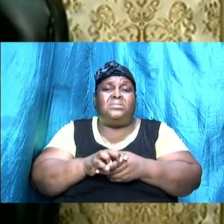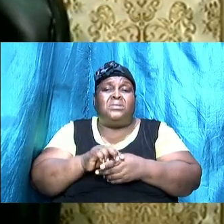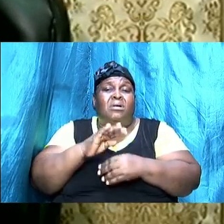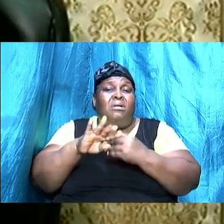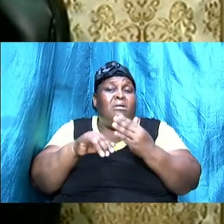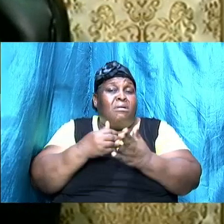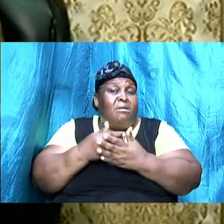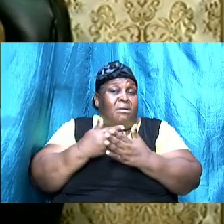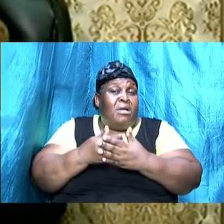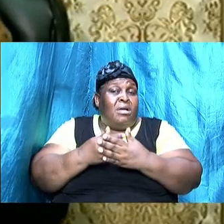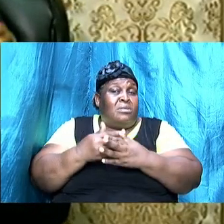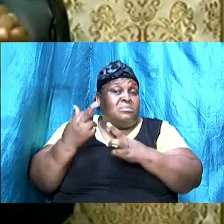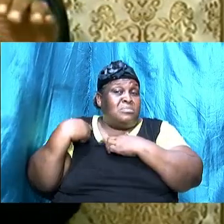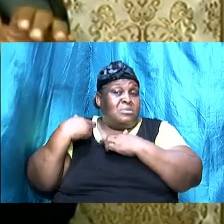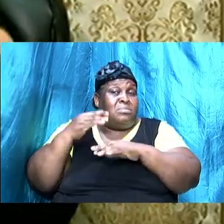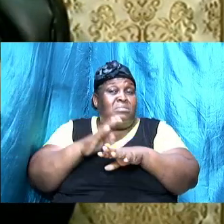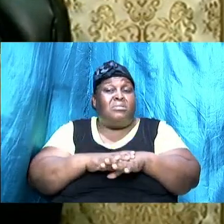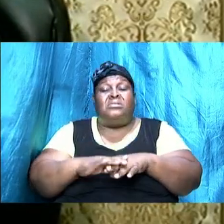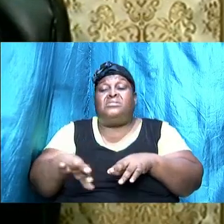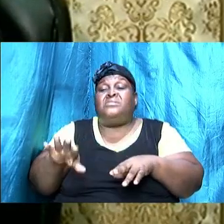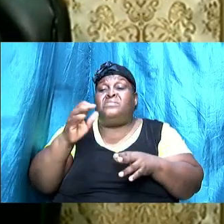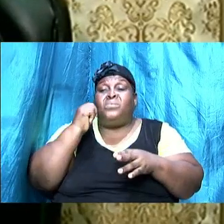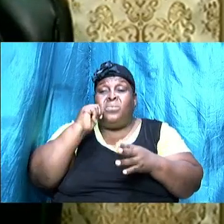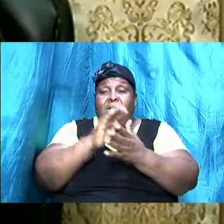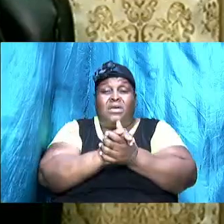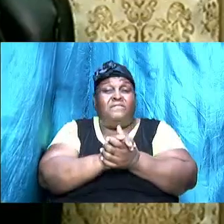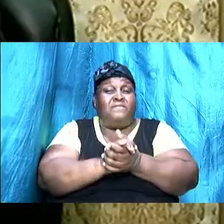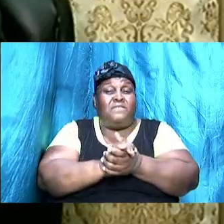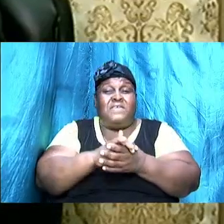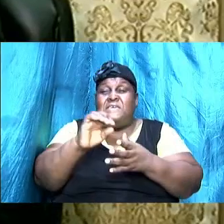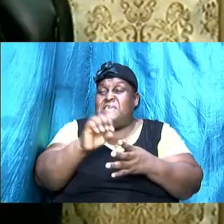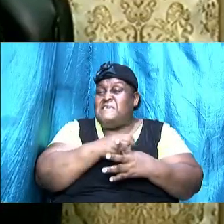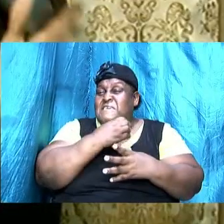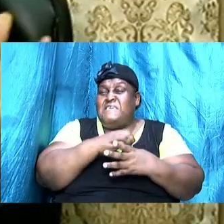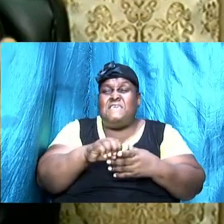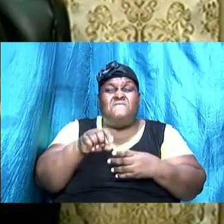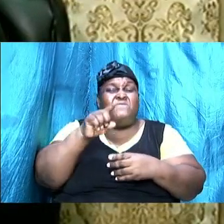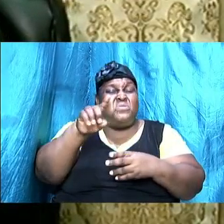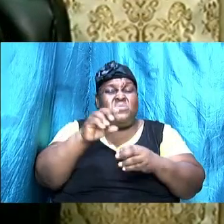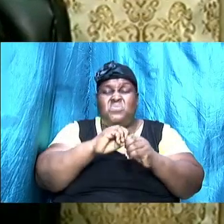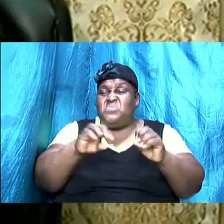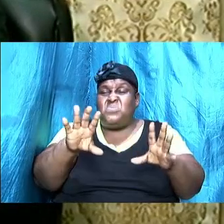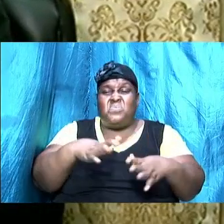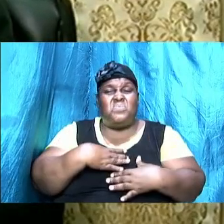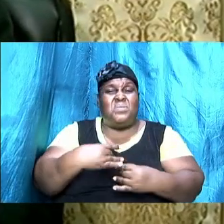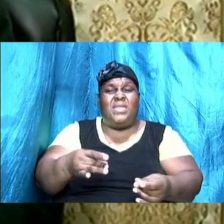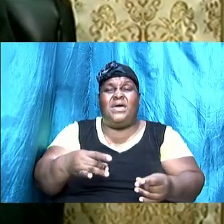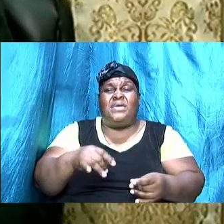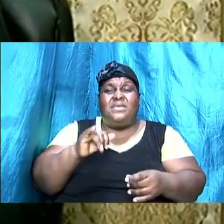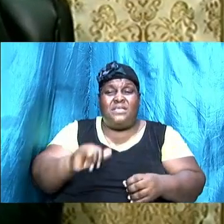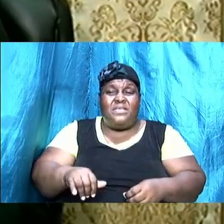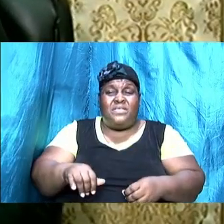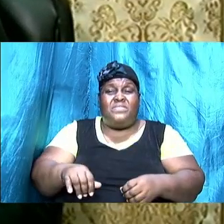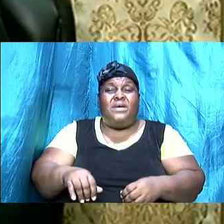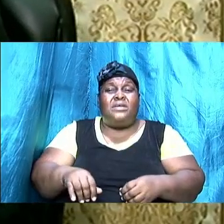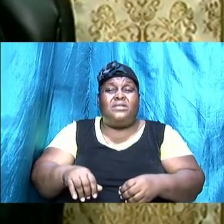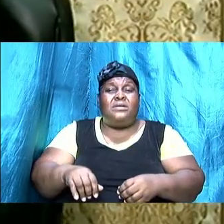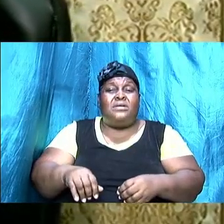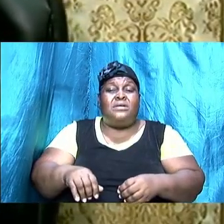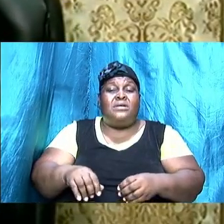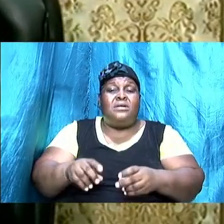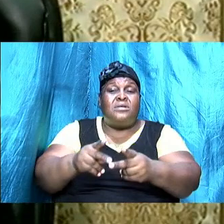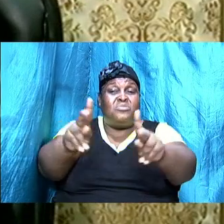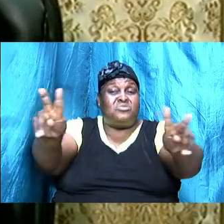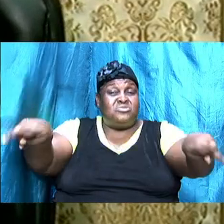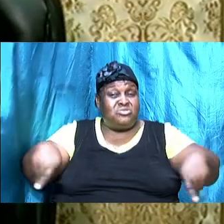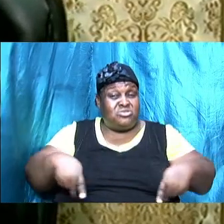So that even if you don't like that particular position, after this question is still going there, yes, you are